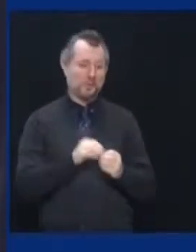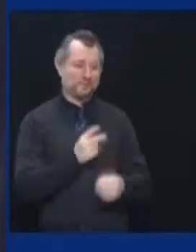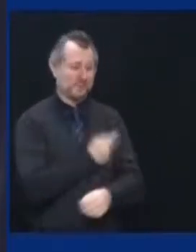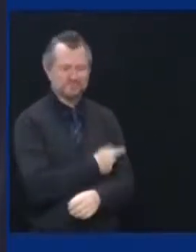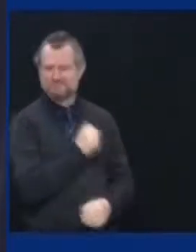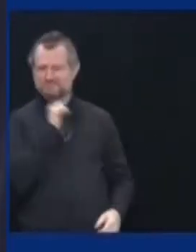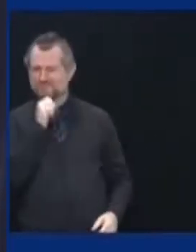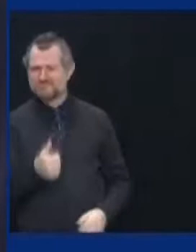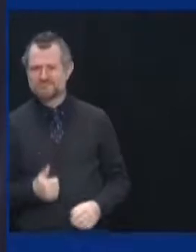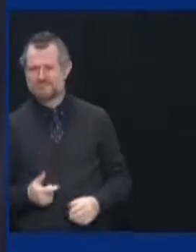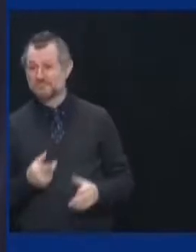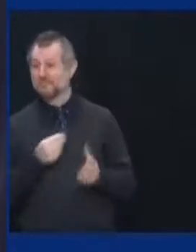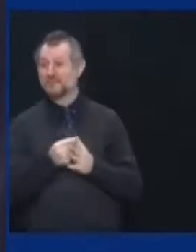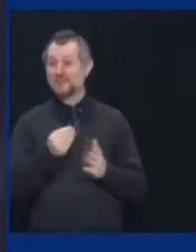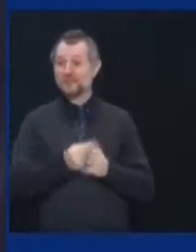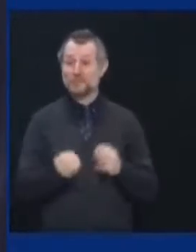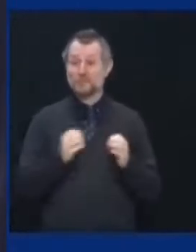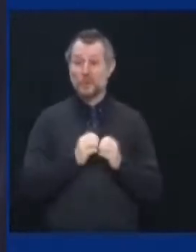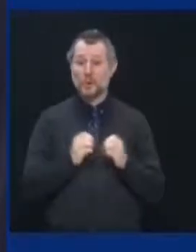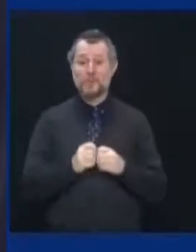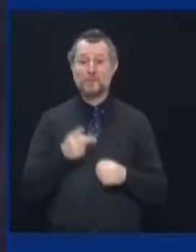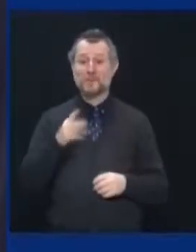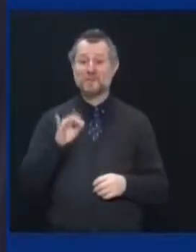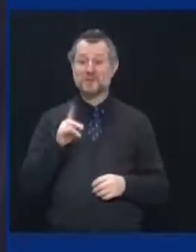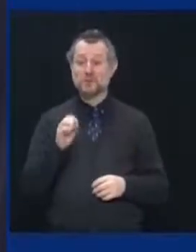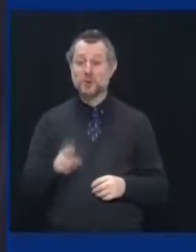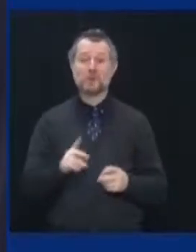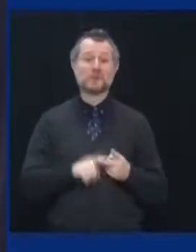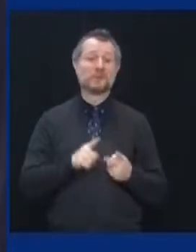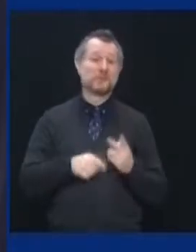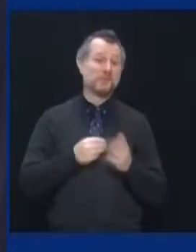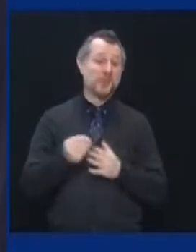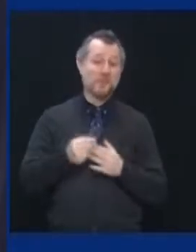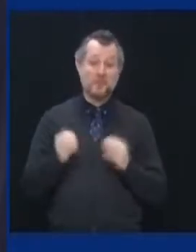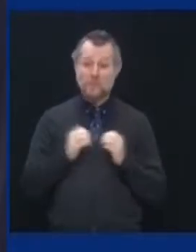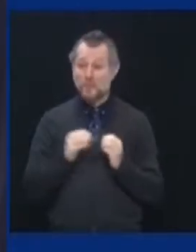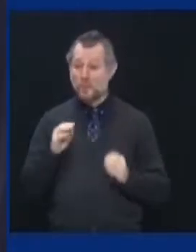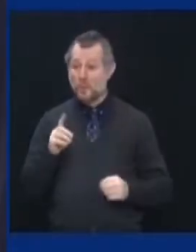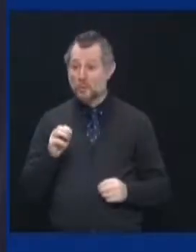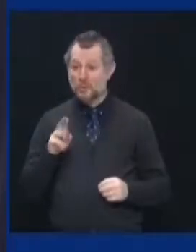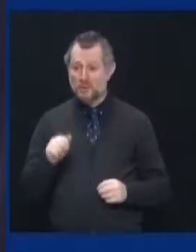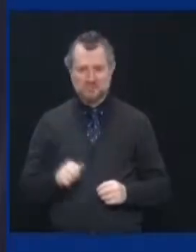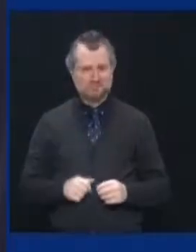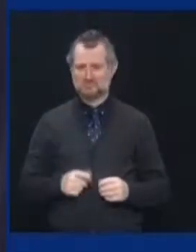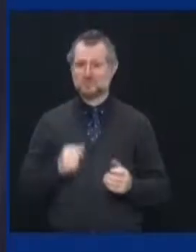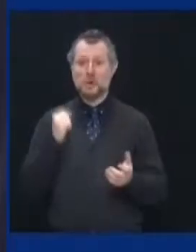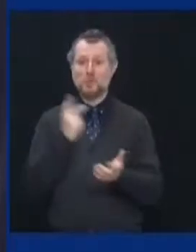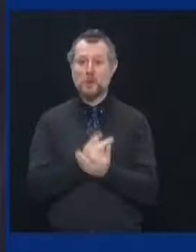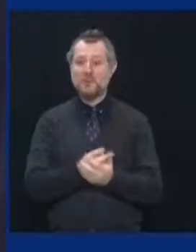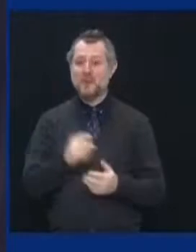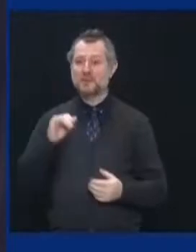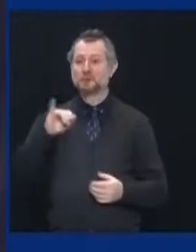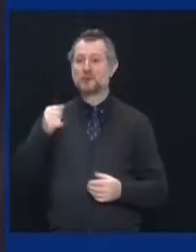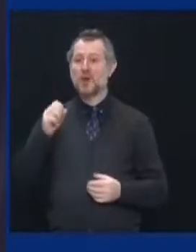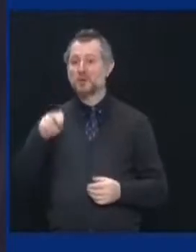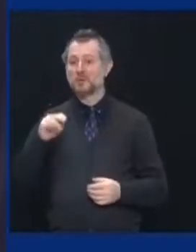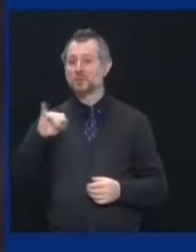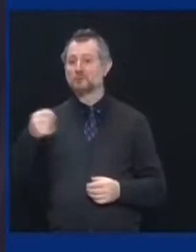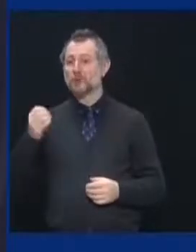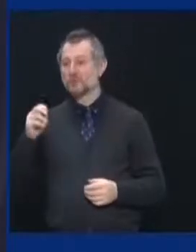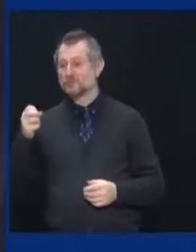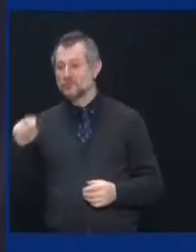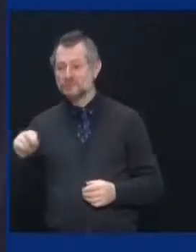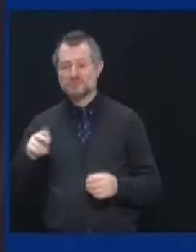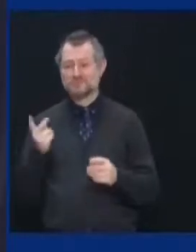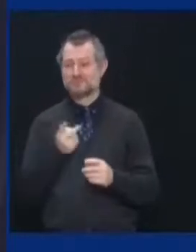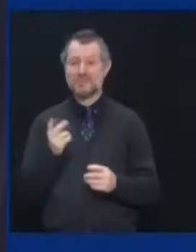buy more Pfizer or buy more Moderna or approve Johnson & Johnson or approve